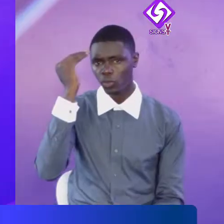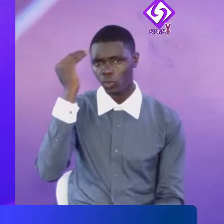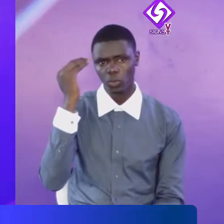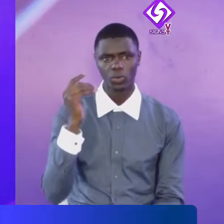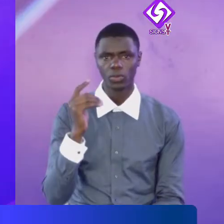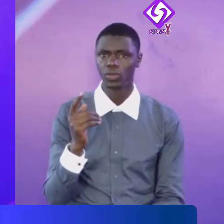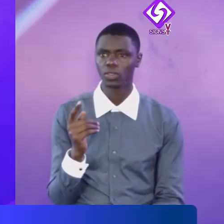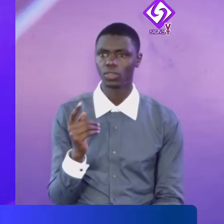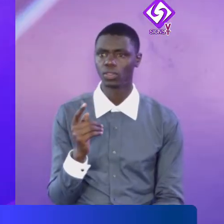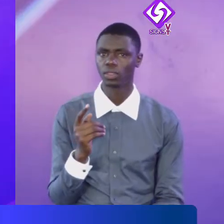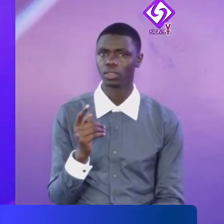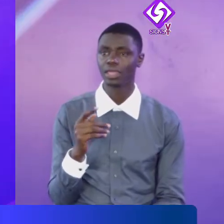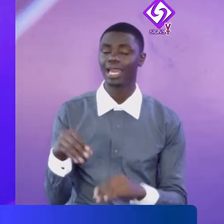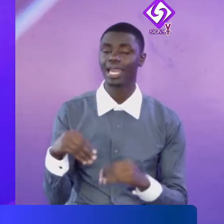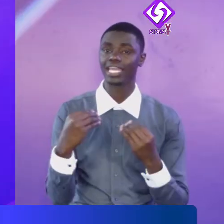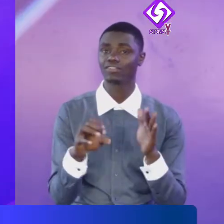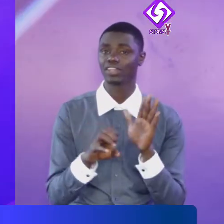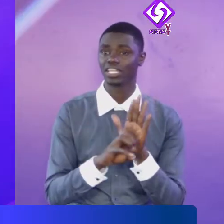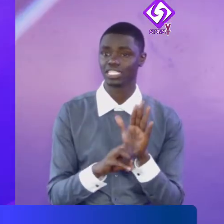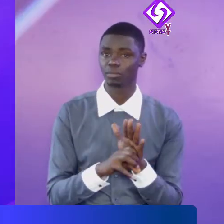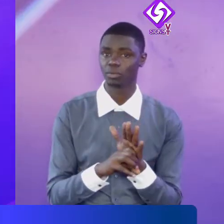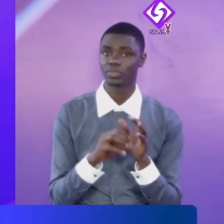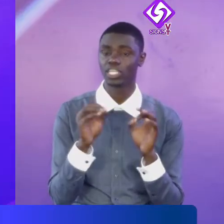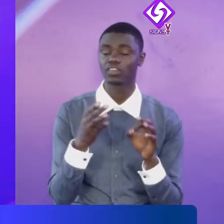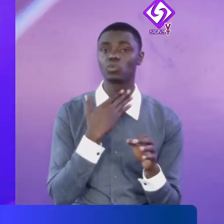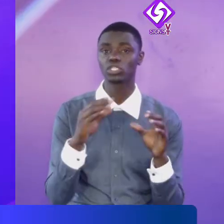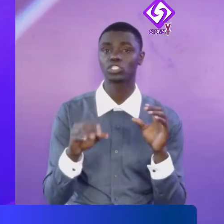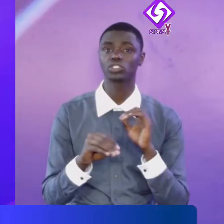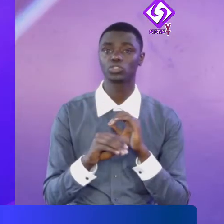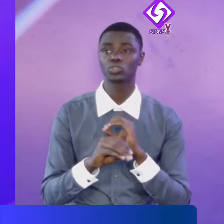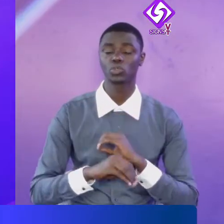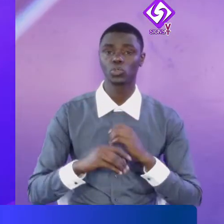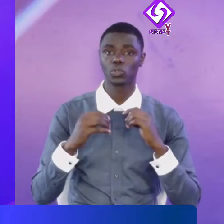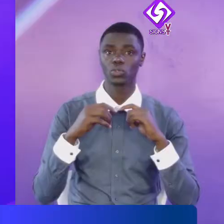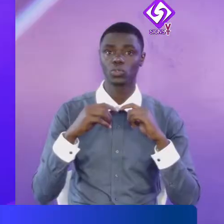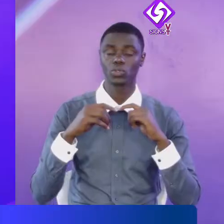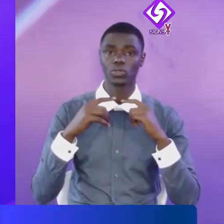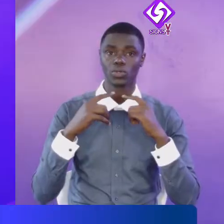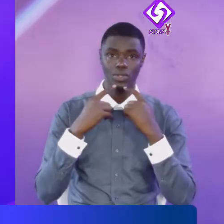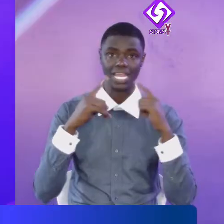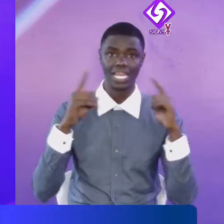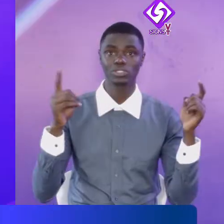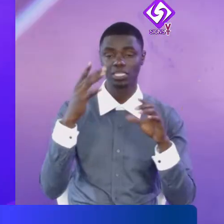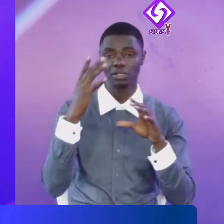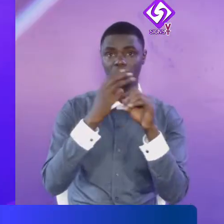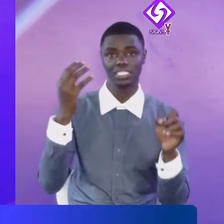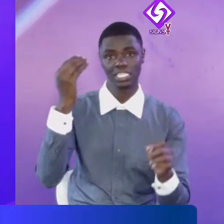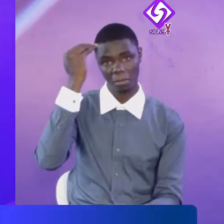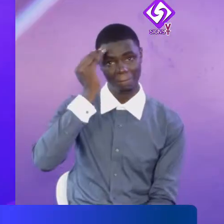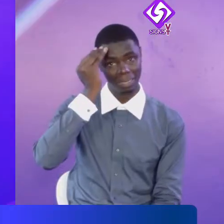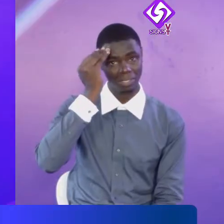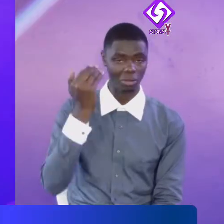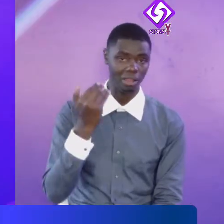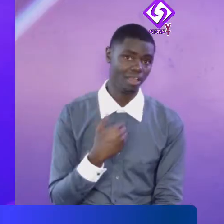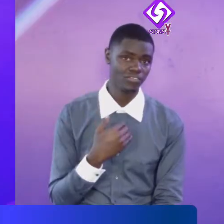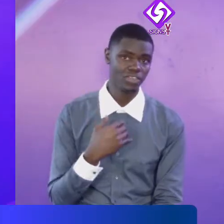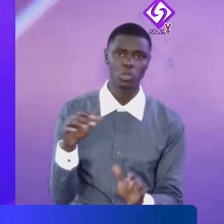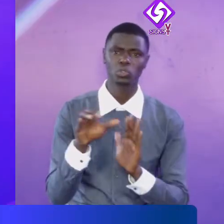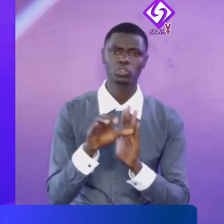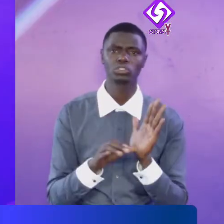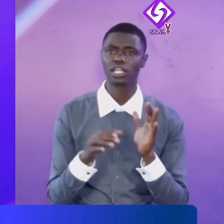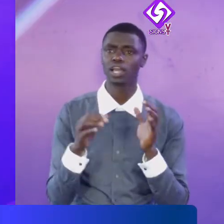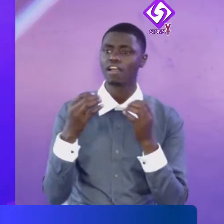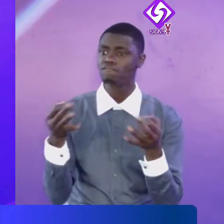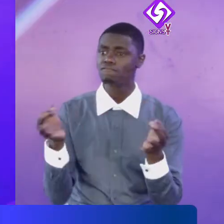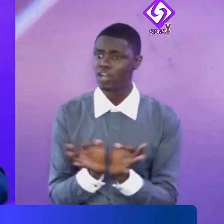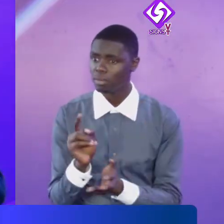when, let me give you an example, a case when you want to declare that the president is mentally ill, the constitution is very clear that what the family believes